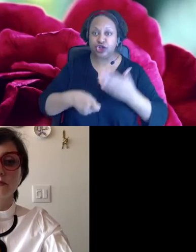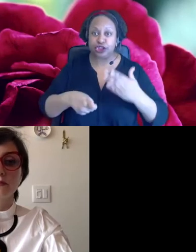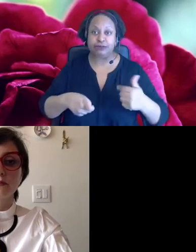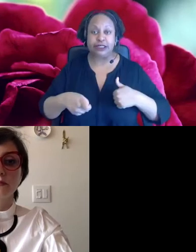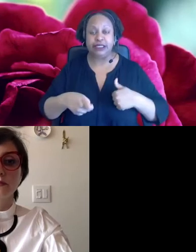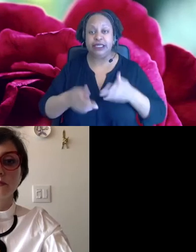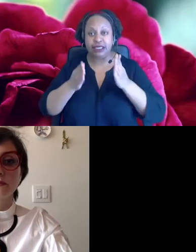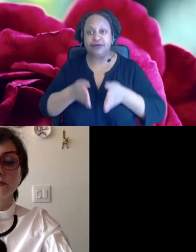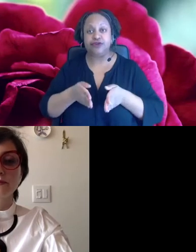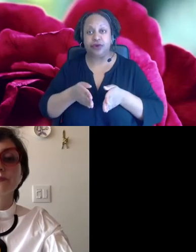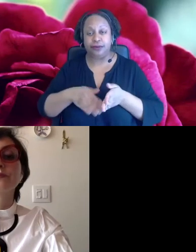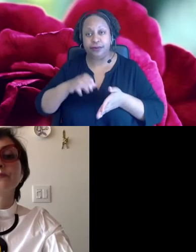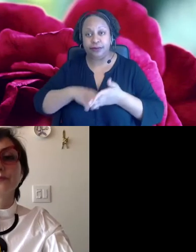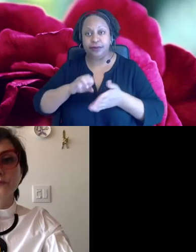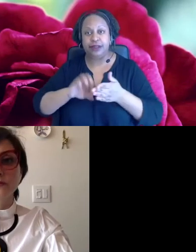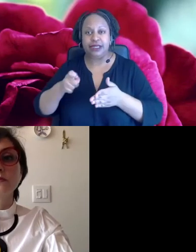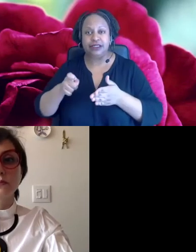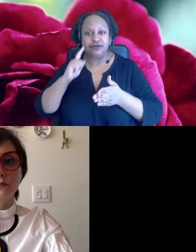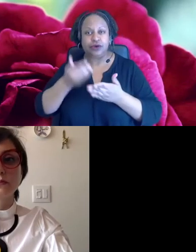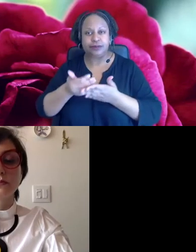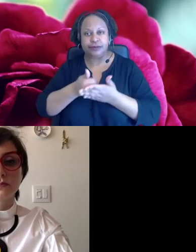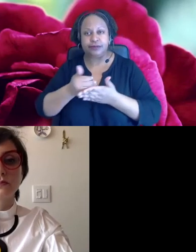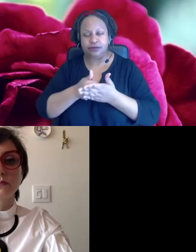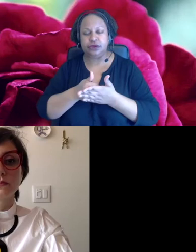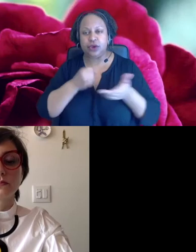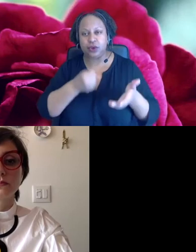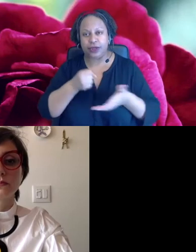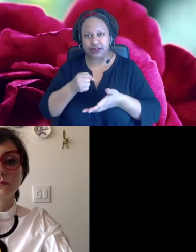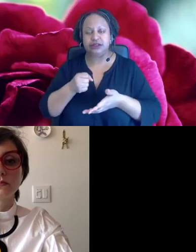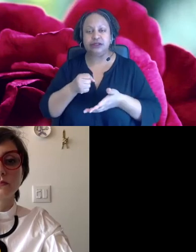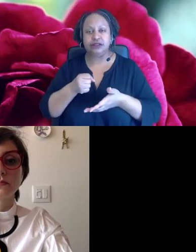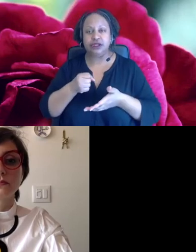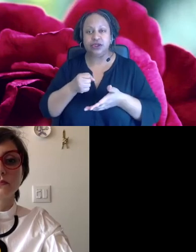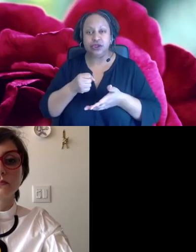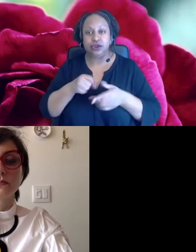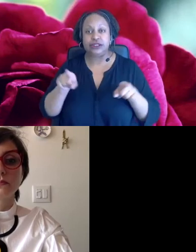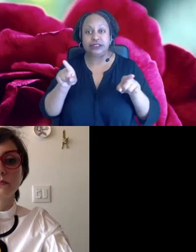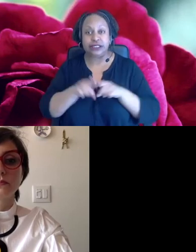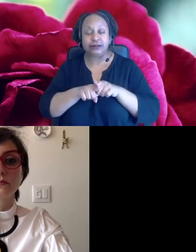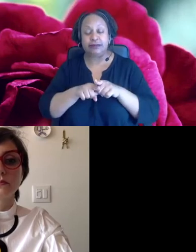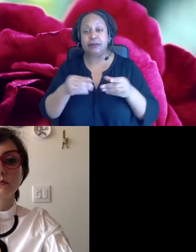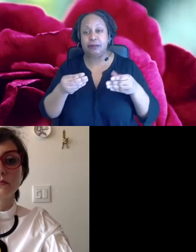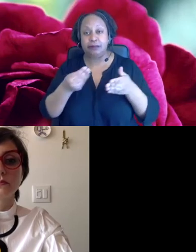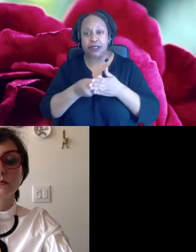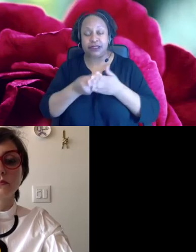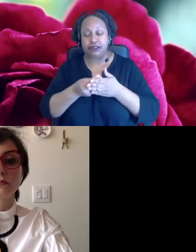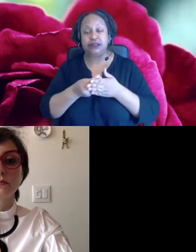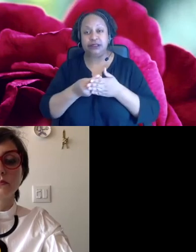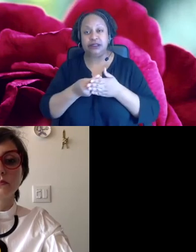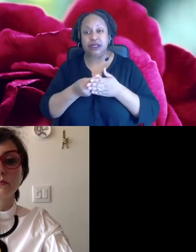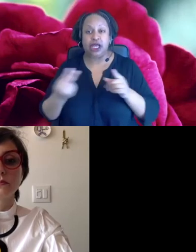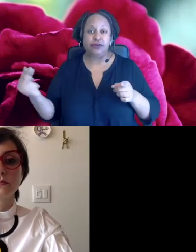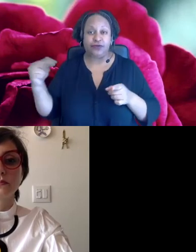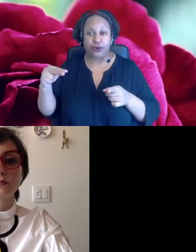an individual for the grant income. So I was essentially, the same amount of money was viewed